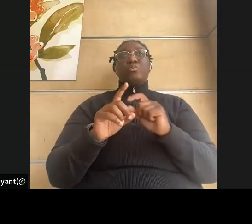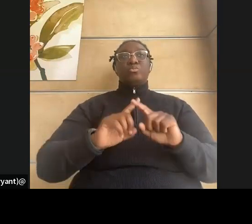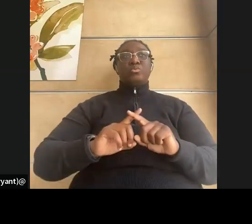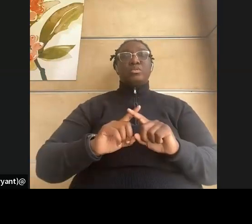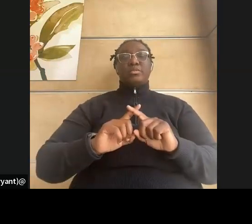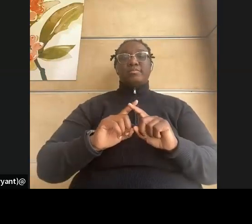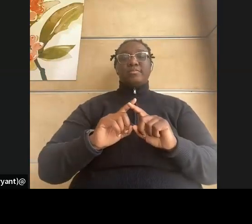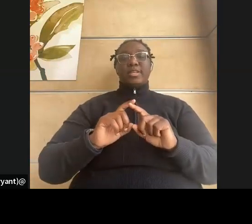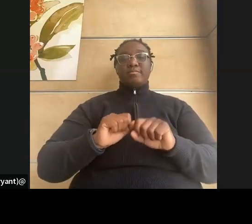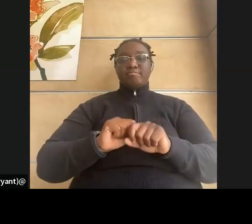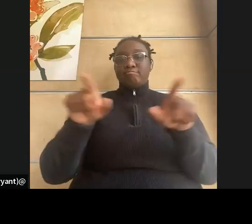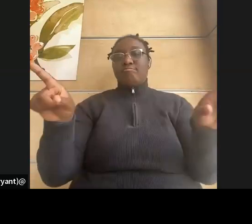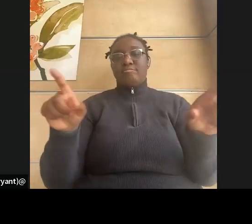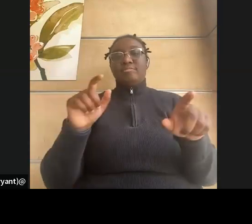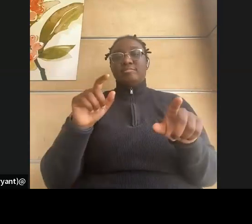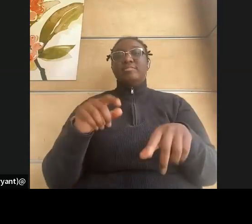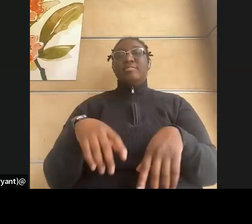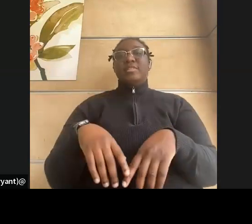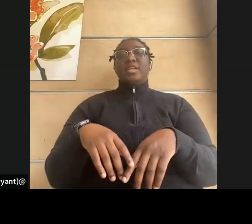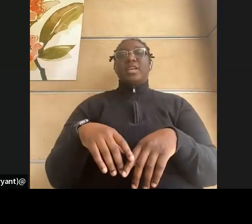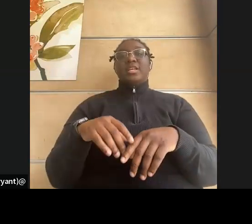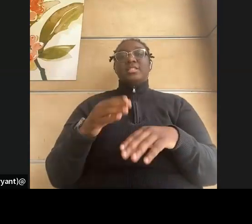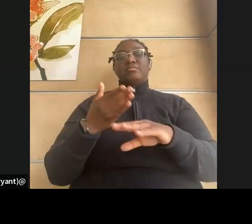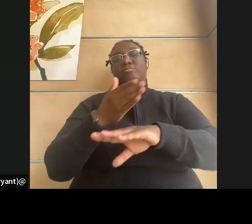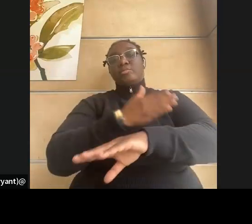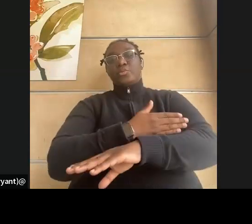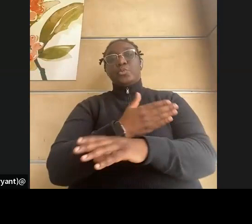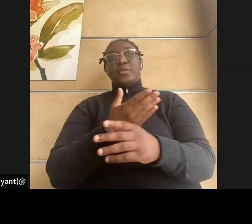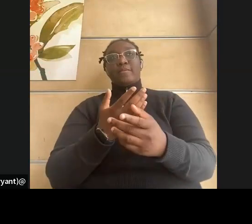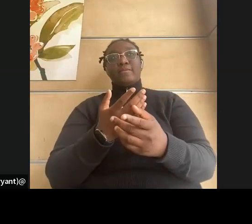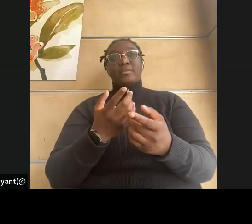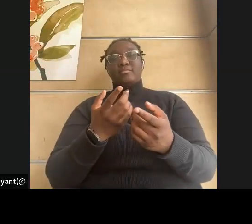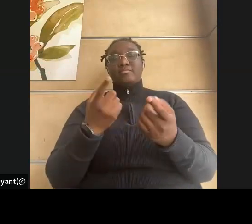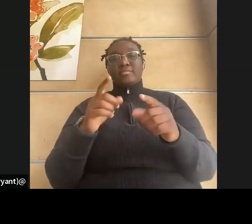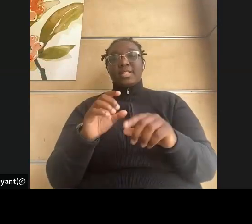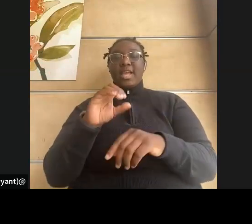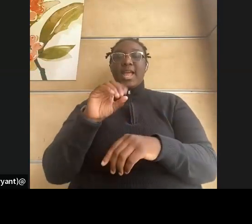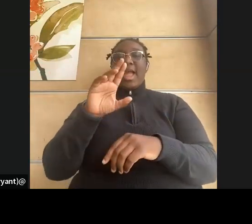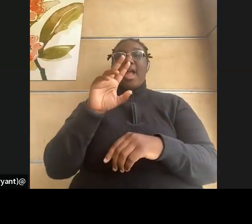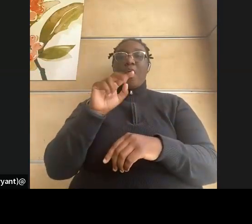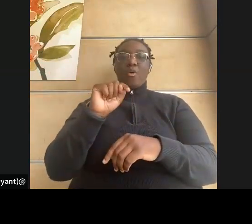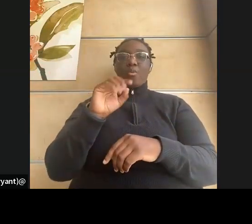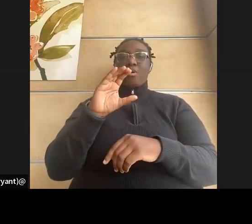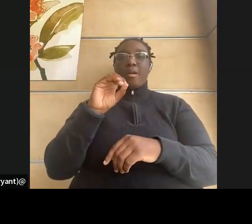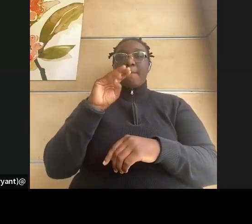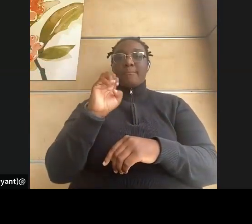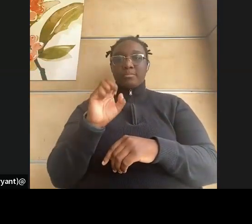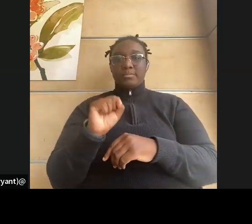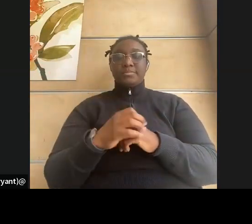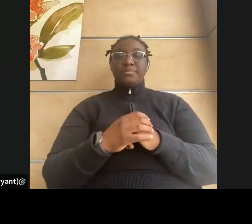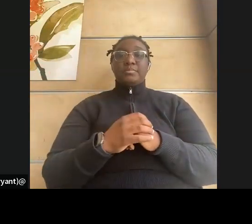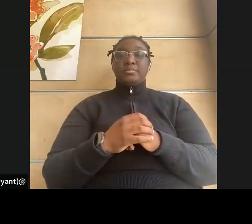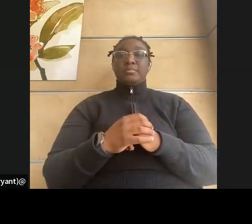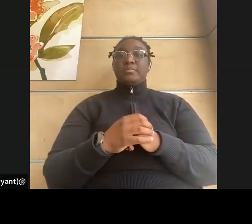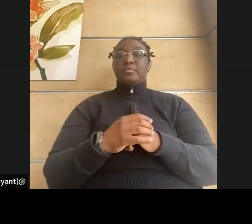outcomes. On the access side, Tina mentioned this. Want to make sure folks are aware that the state